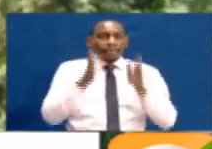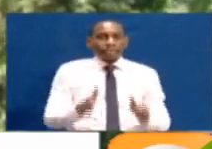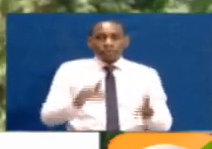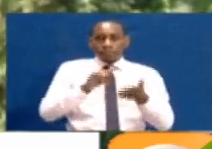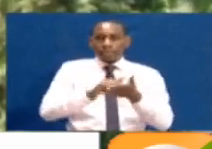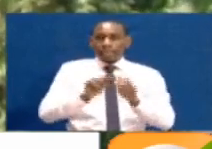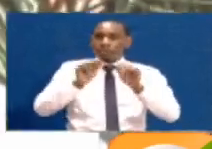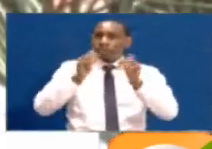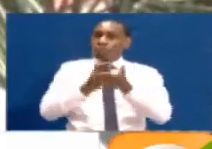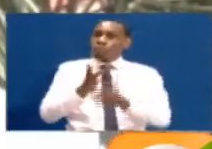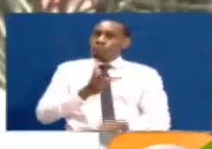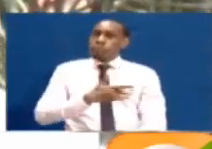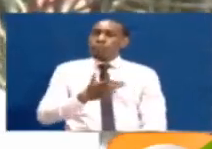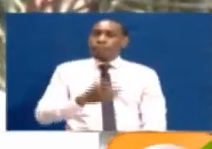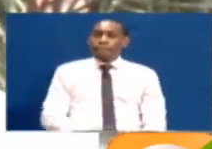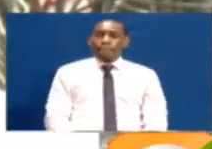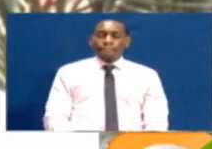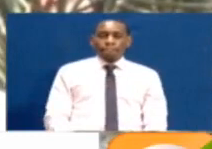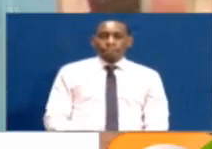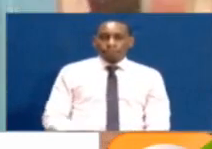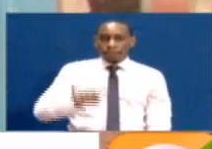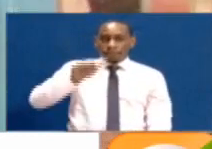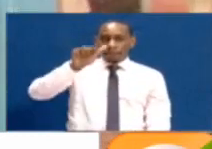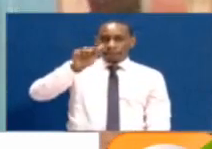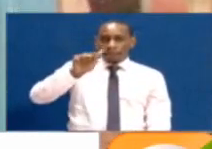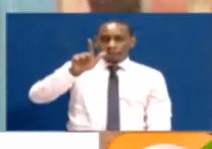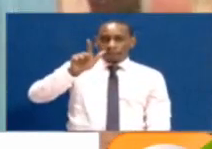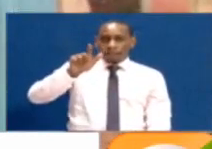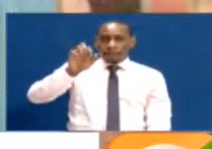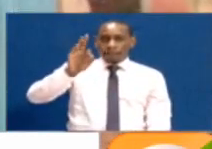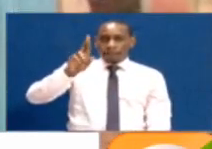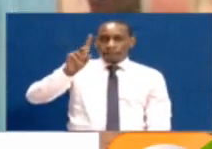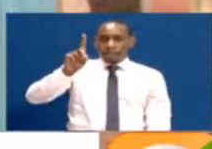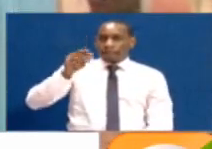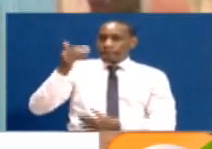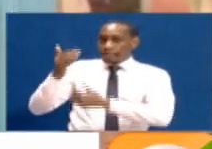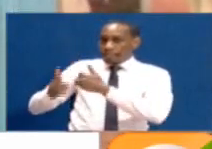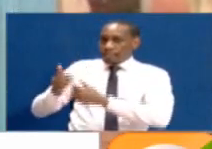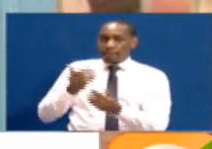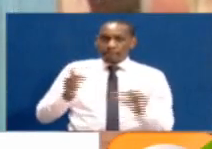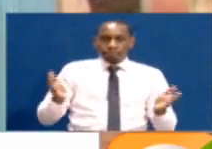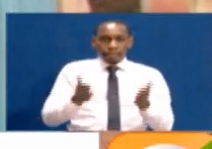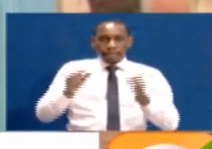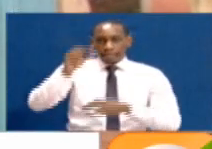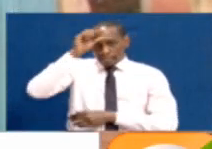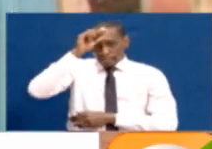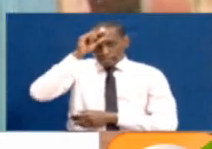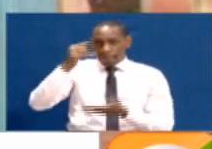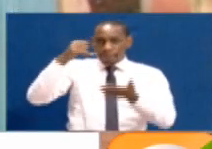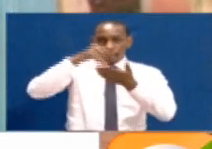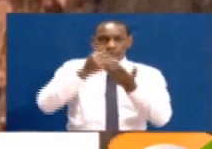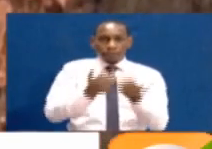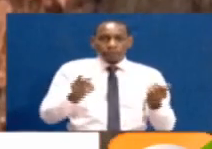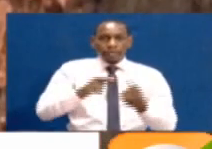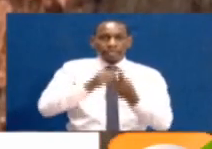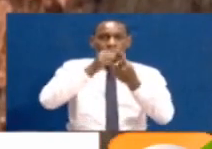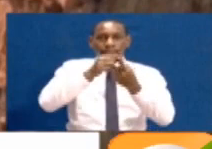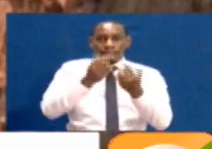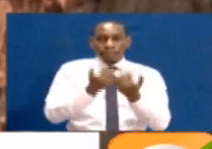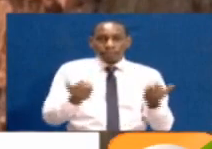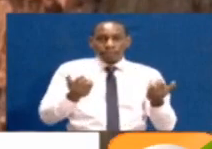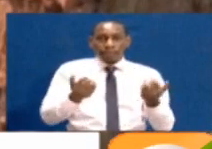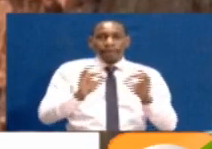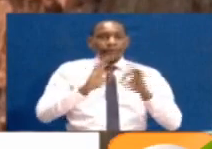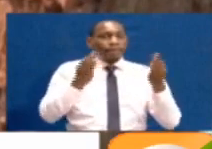mwenye ataguzwa. Alfred Obwoga, Daisy's neighbor, urges the government to consider children, especially those from